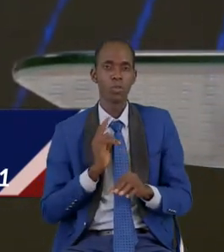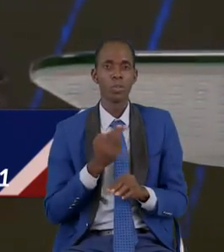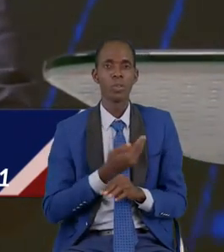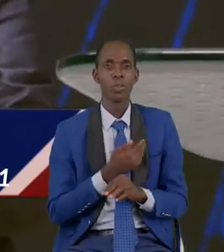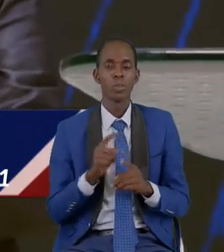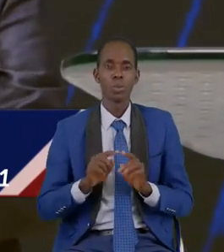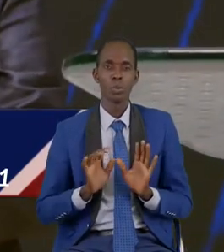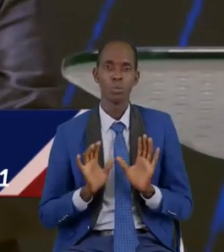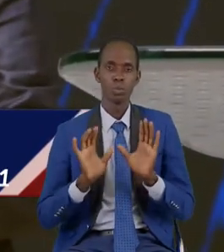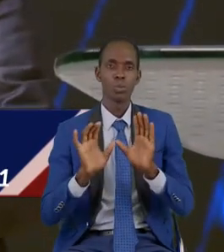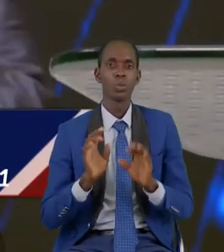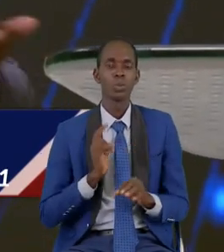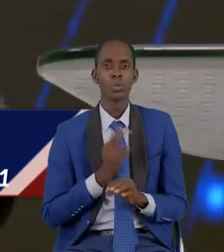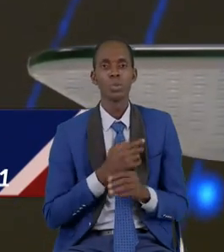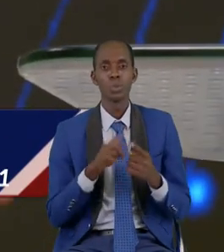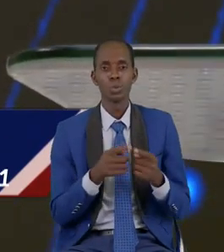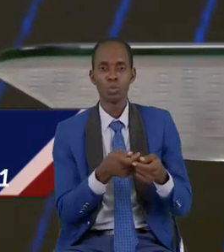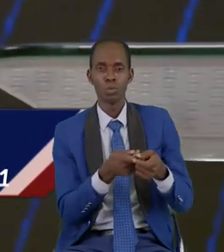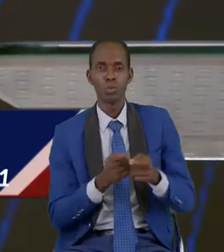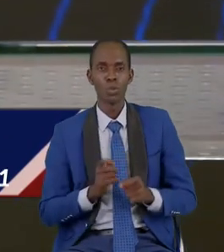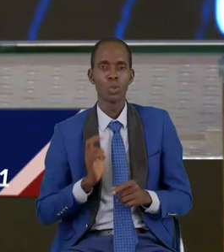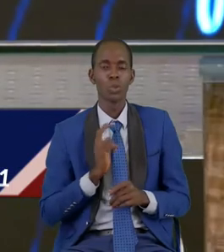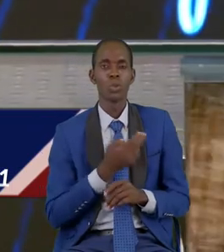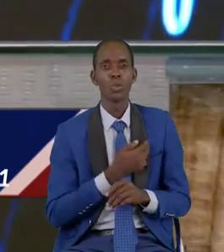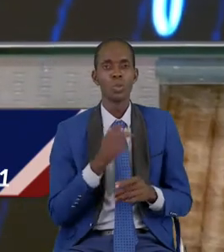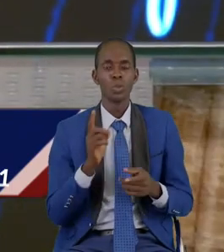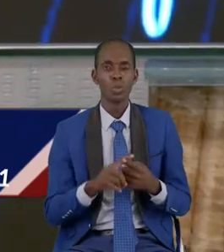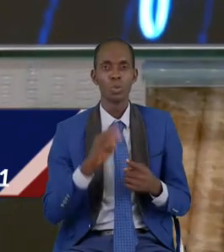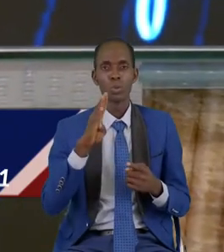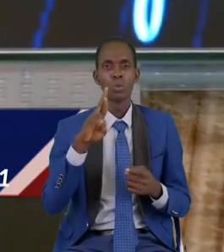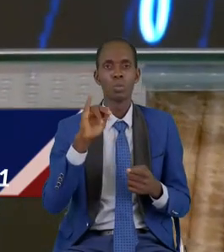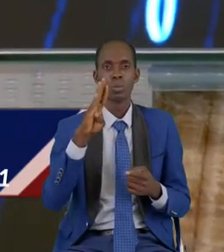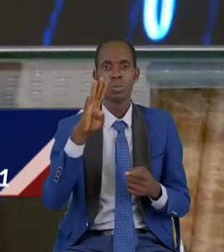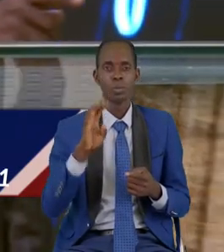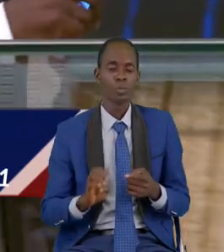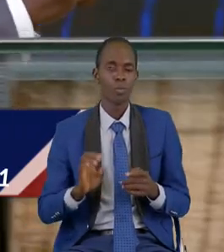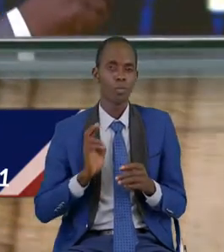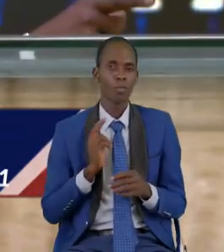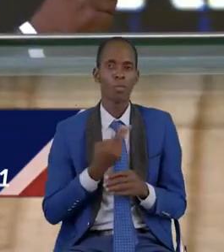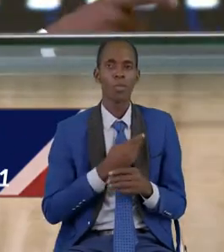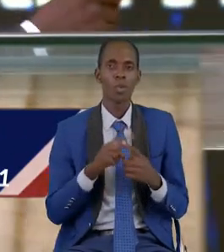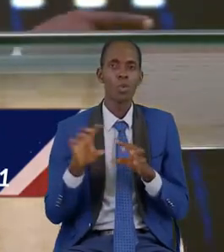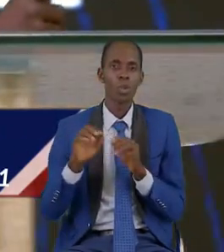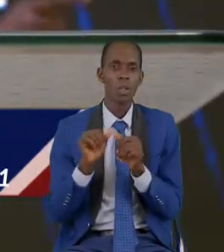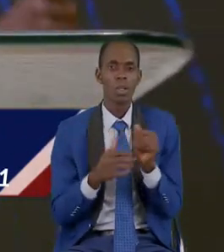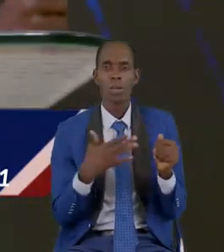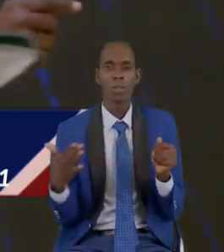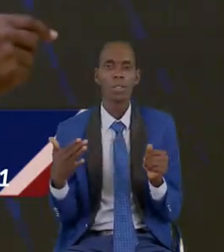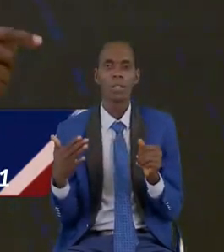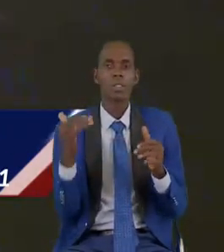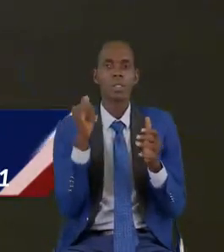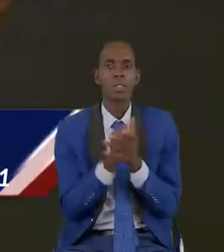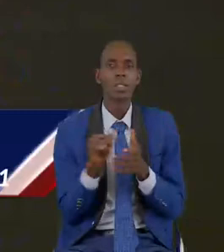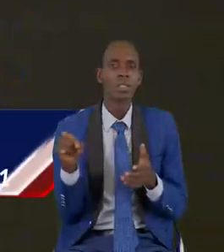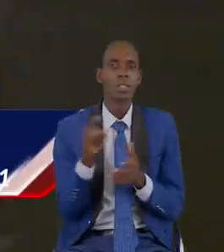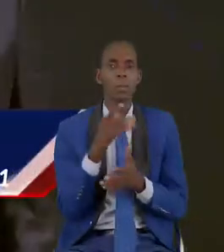draw us, to bribe us, to do everything that they might bring us